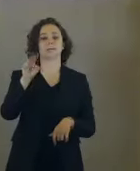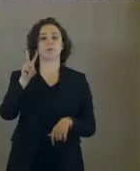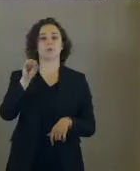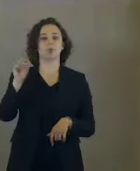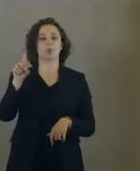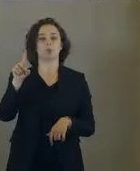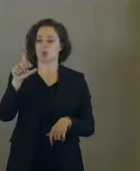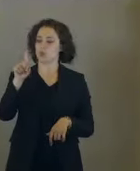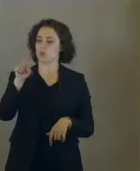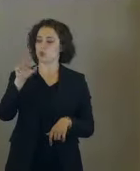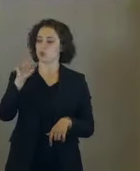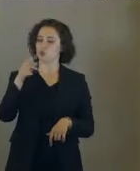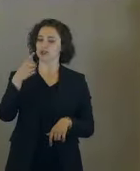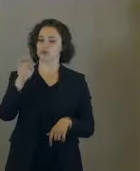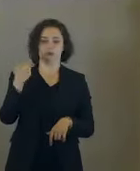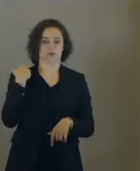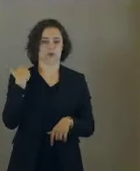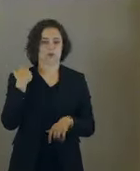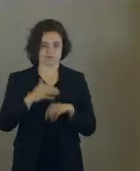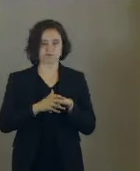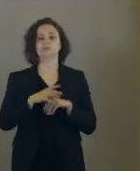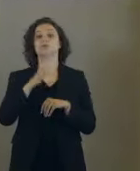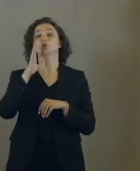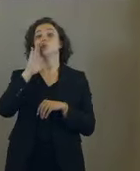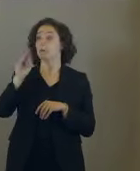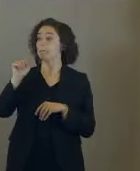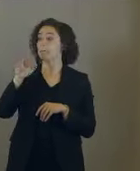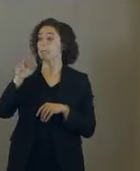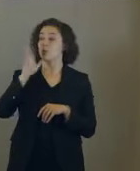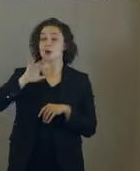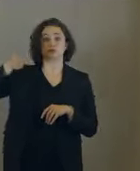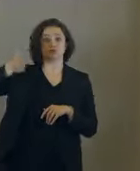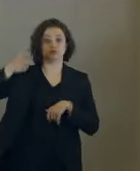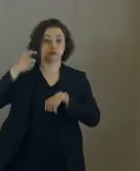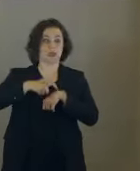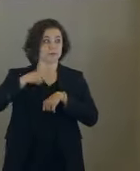meeting. Mark Bishop will continue to serve as timekeeper, and I believe we have one form.